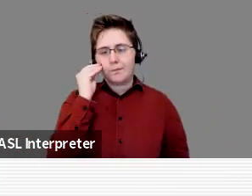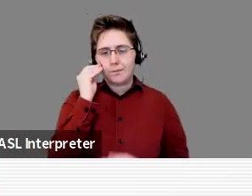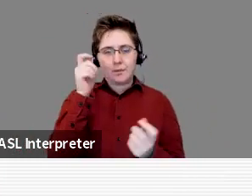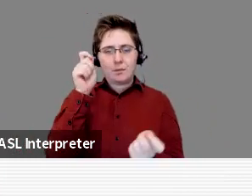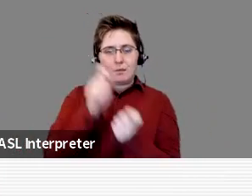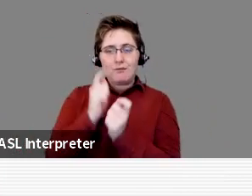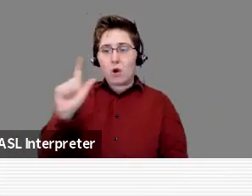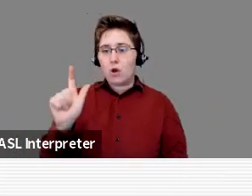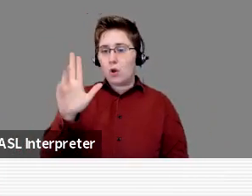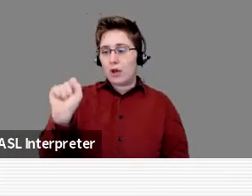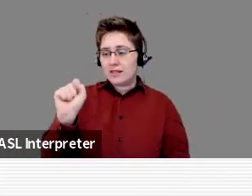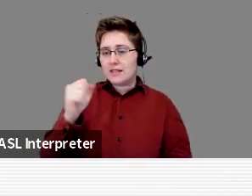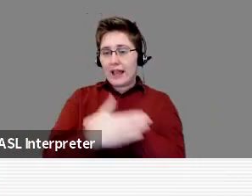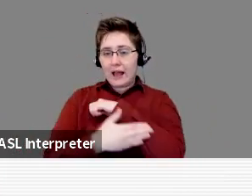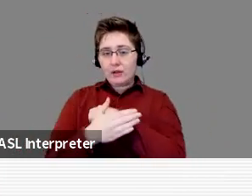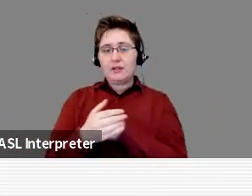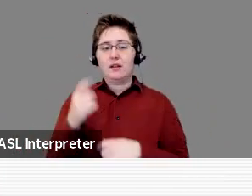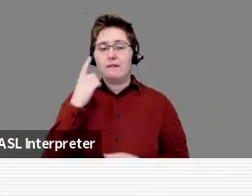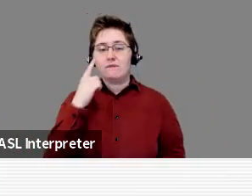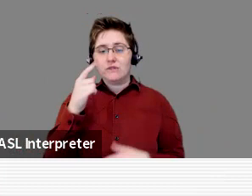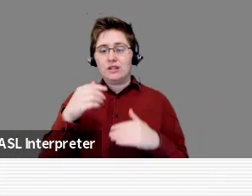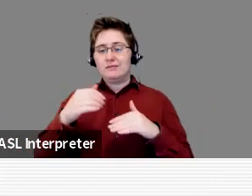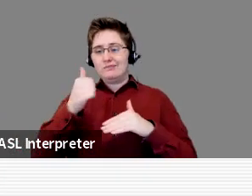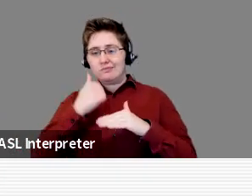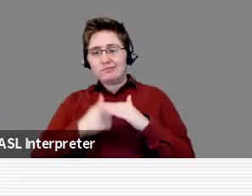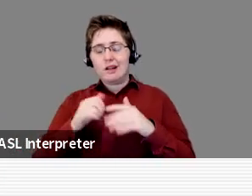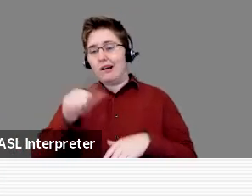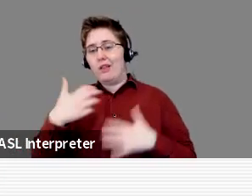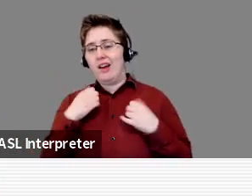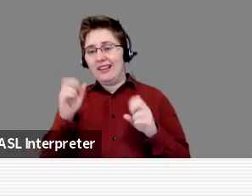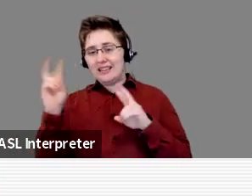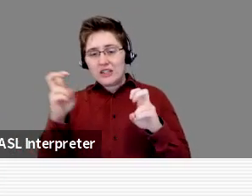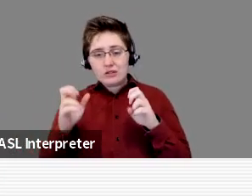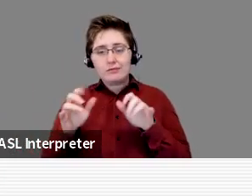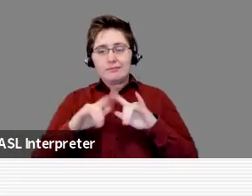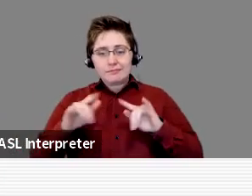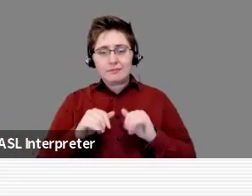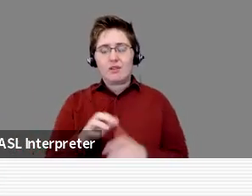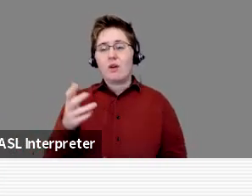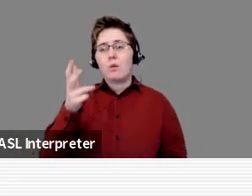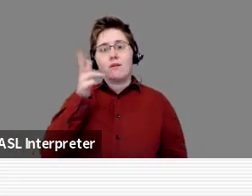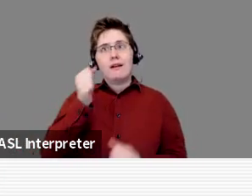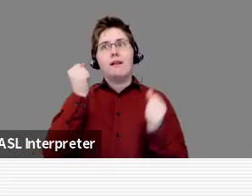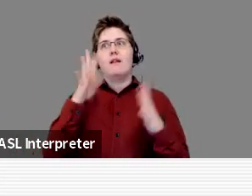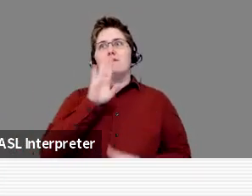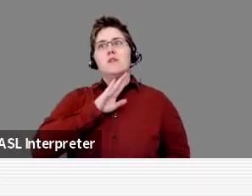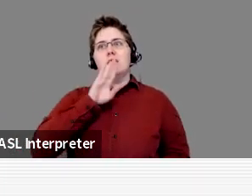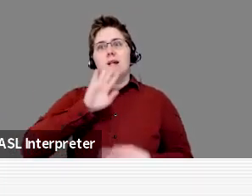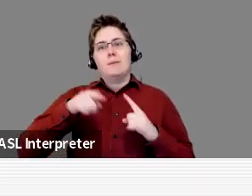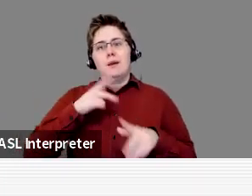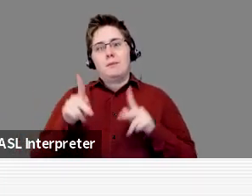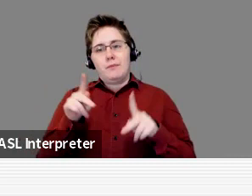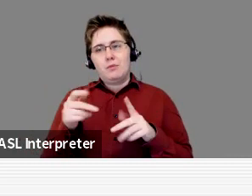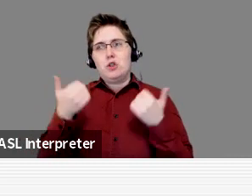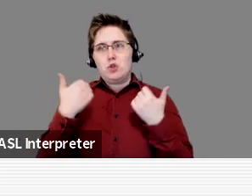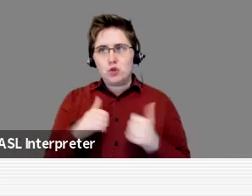Lucas County, as far as underlying conditions, I know we've probably heard a lot, very frustratingly, of people